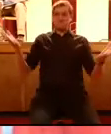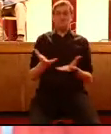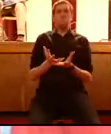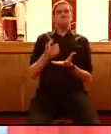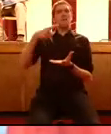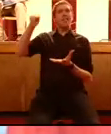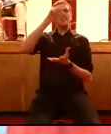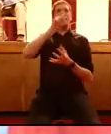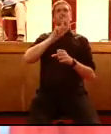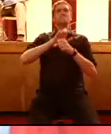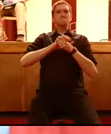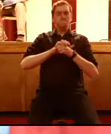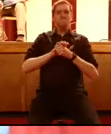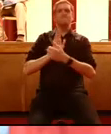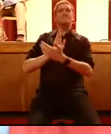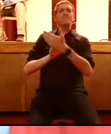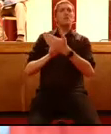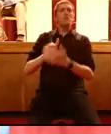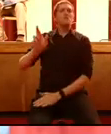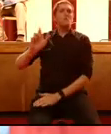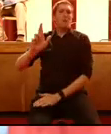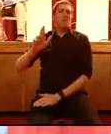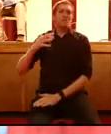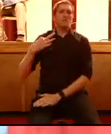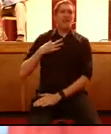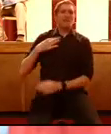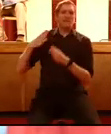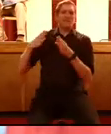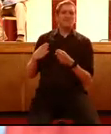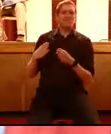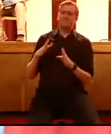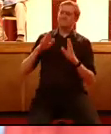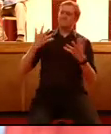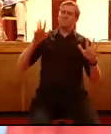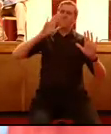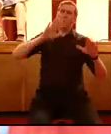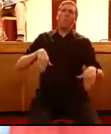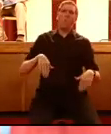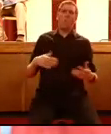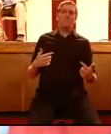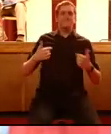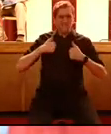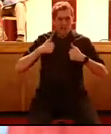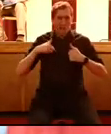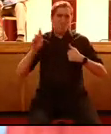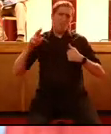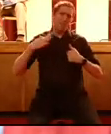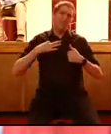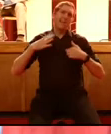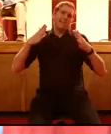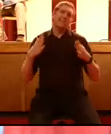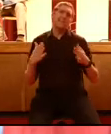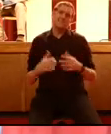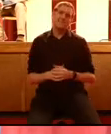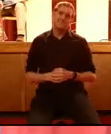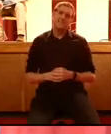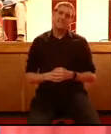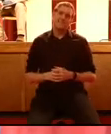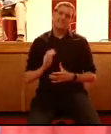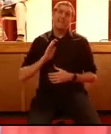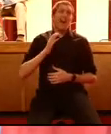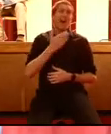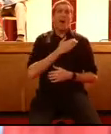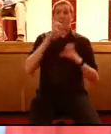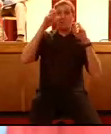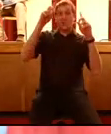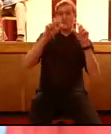to defeat Republican candidates. It's a well-known fact. I am the Republican candidate. Our Bradford